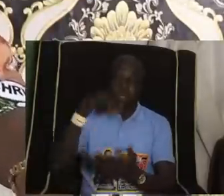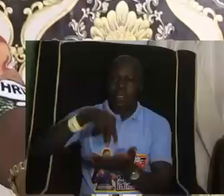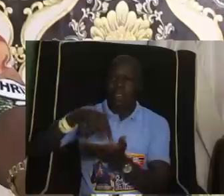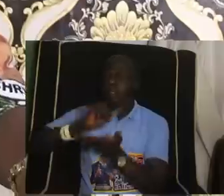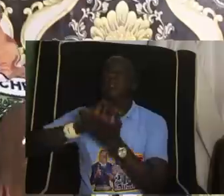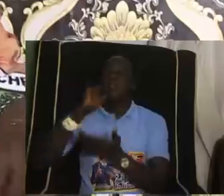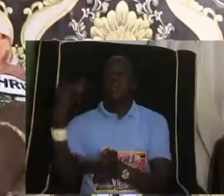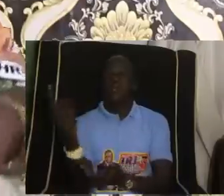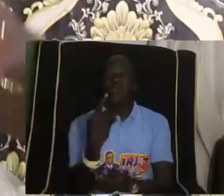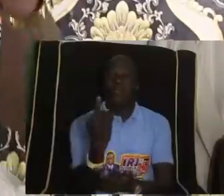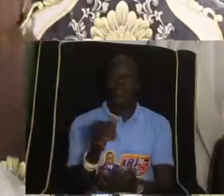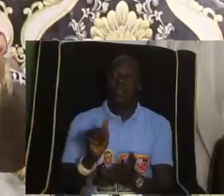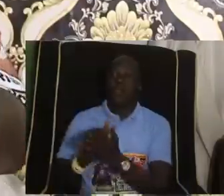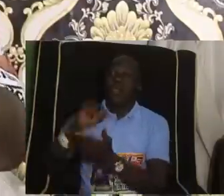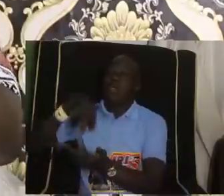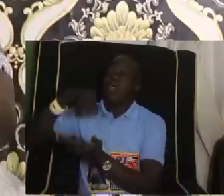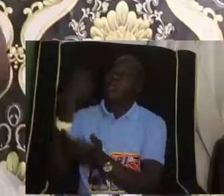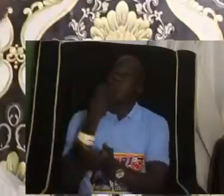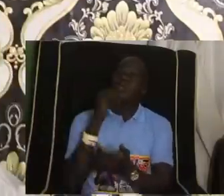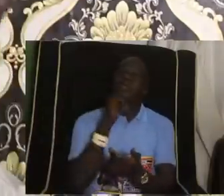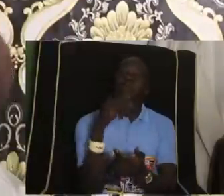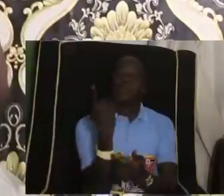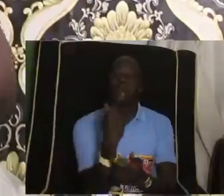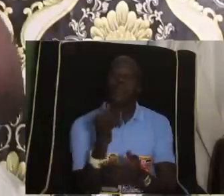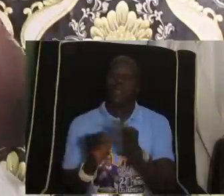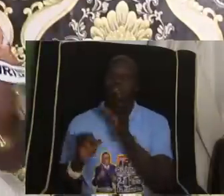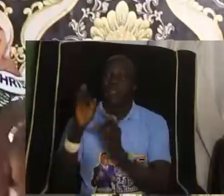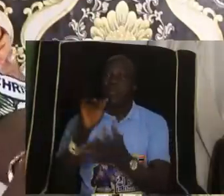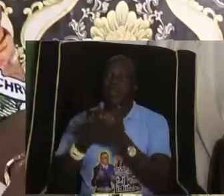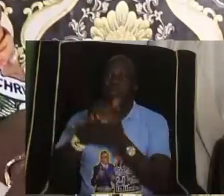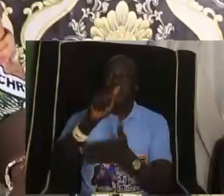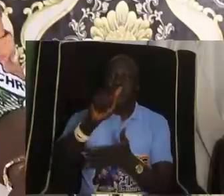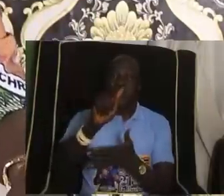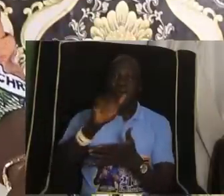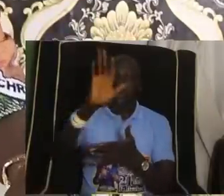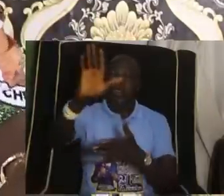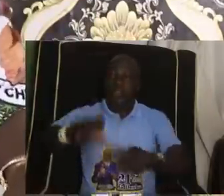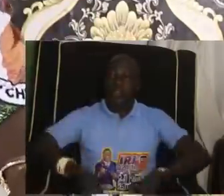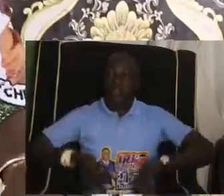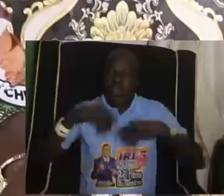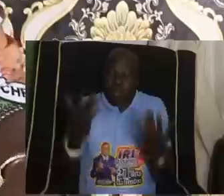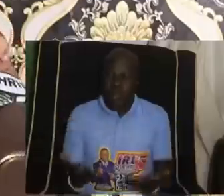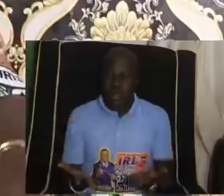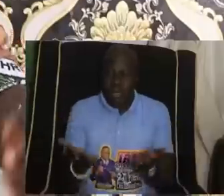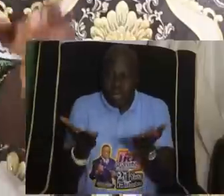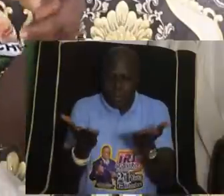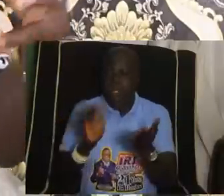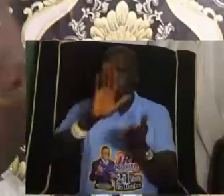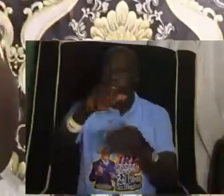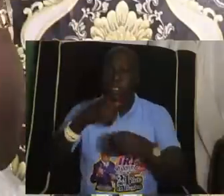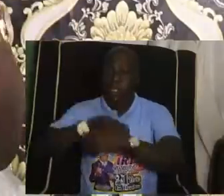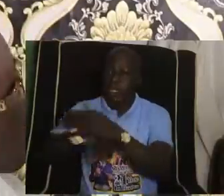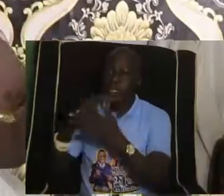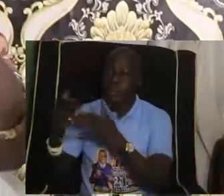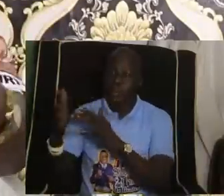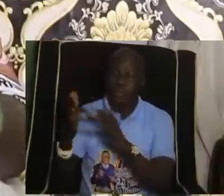I stand not alone mo soro mi o daso I speak not alone bi wo ba gbagbo aye re ma dide la rebu kana